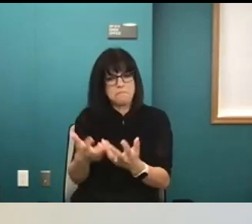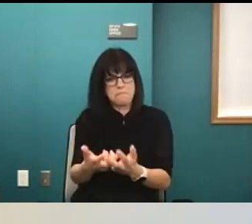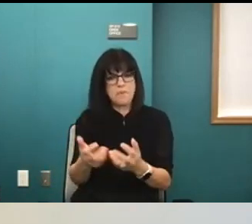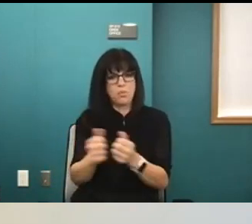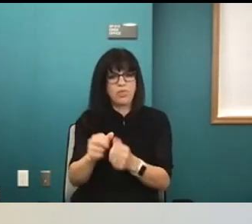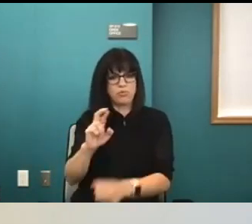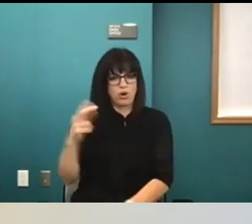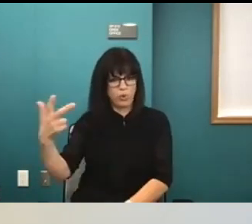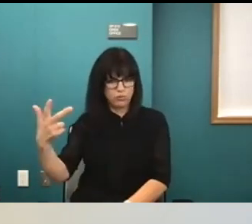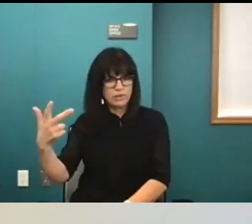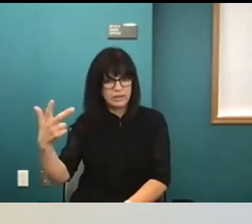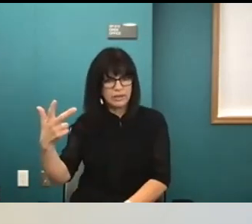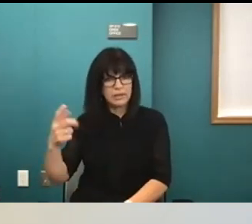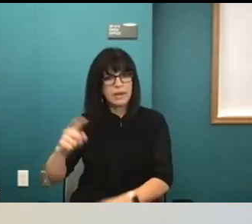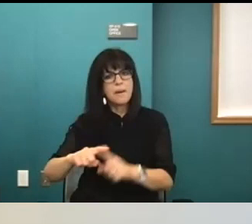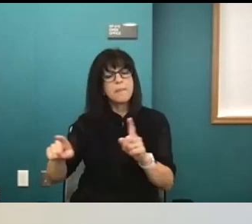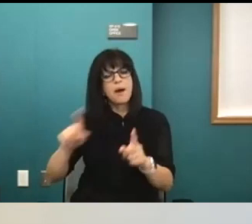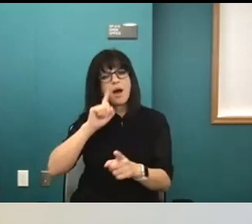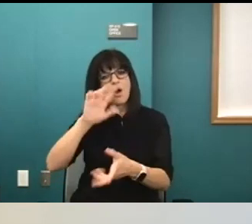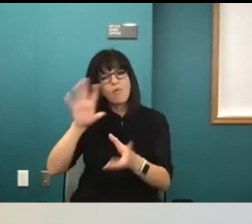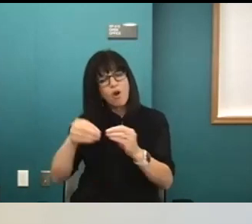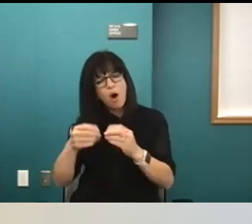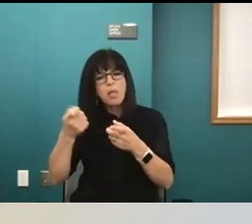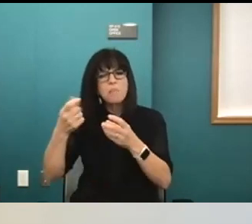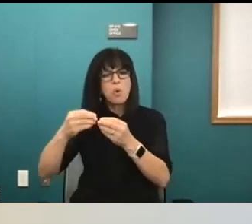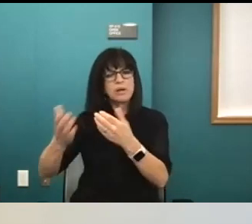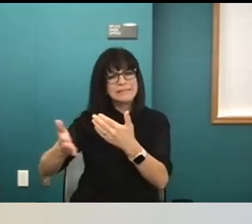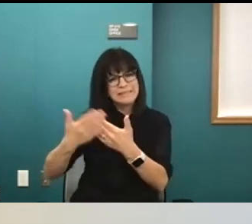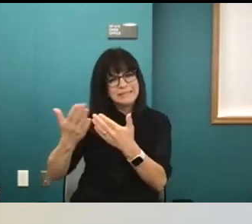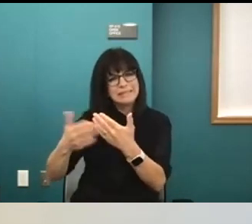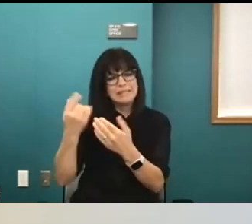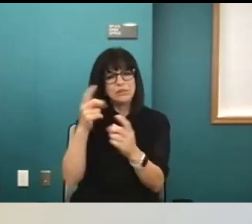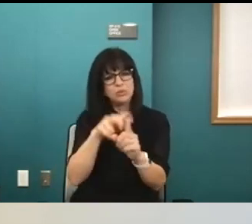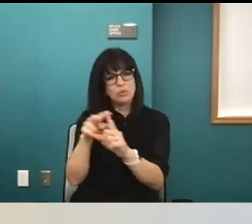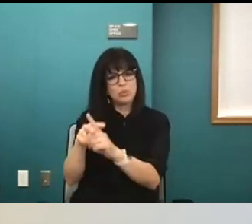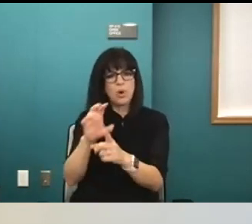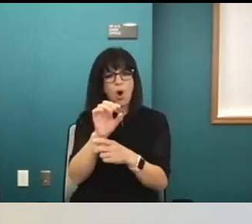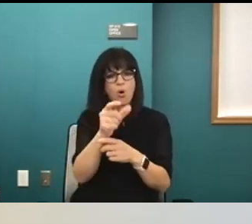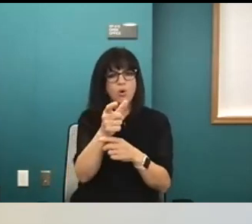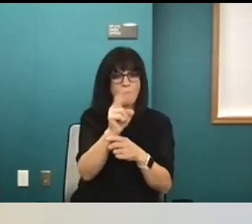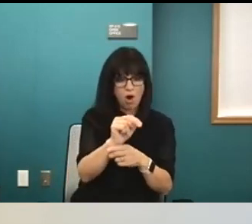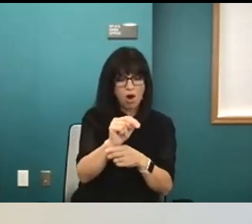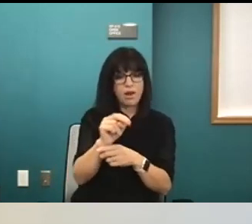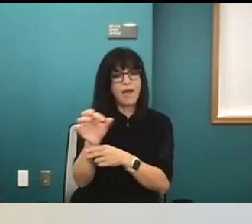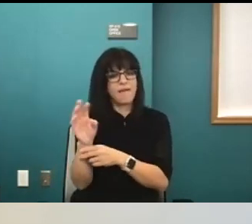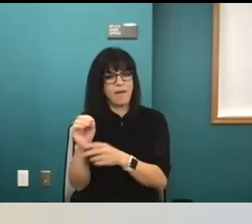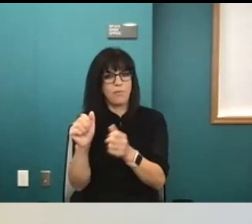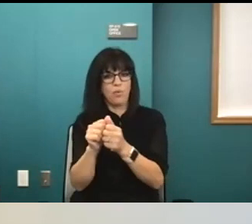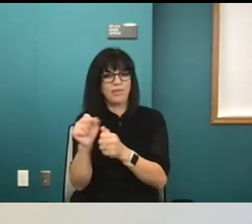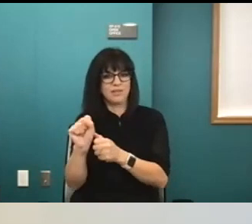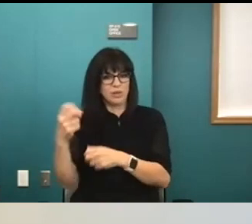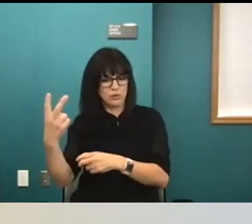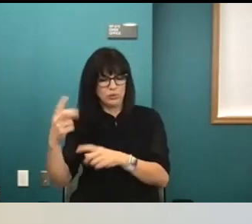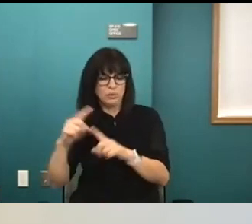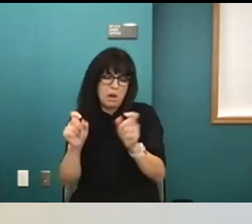as well. I do think overall, it's a little bit easier to accommodate both the Oticon and Phonak FM systems with the Sonnet 2, but certainly we